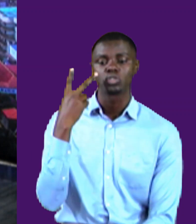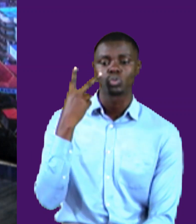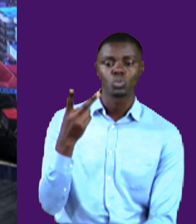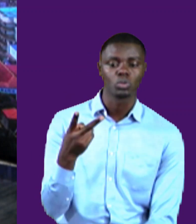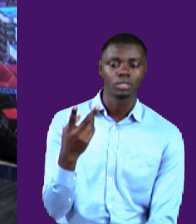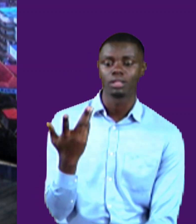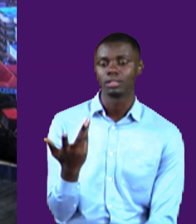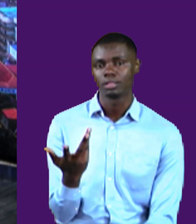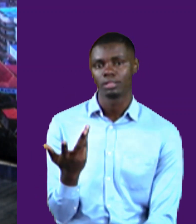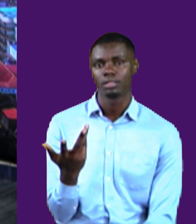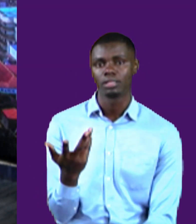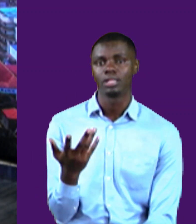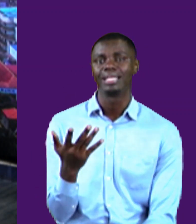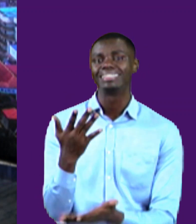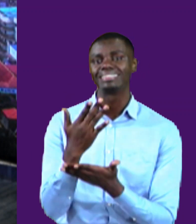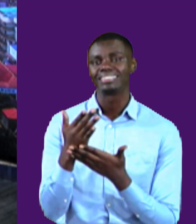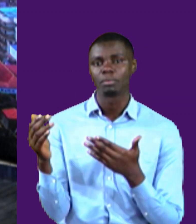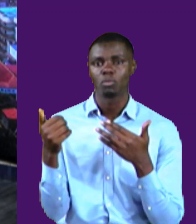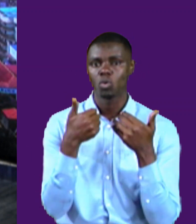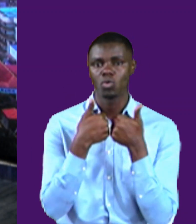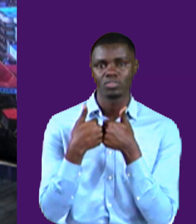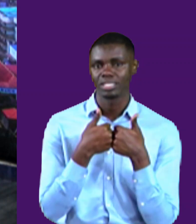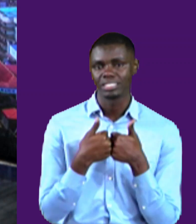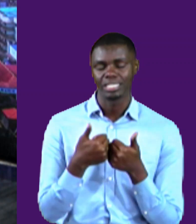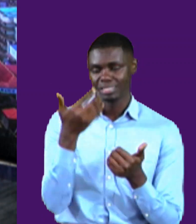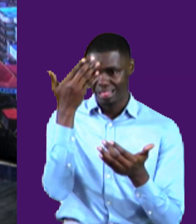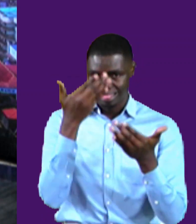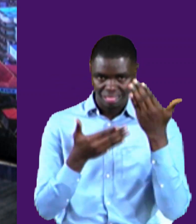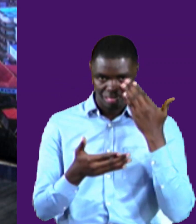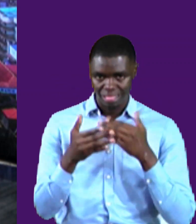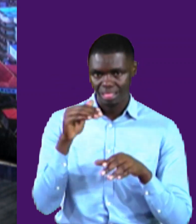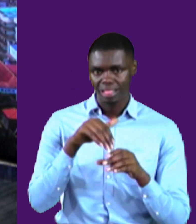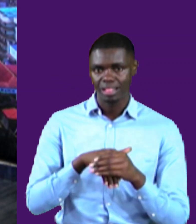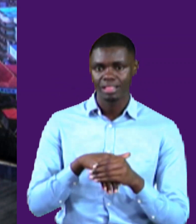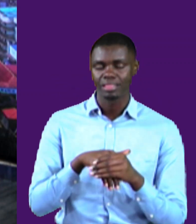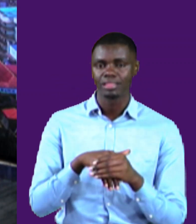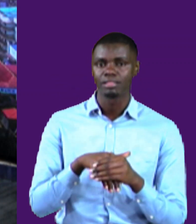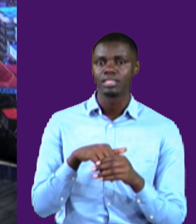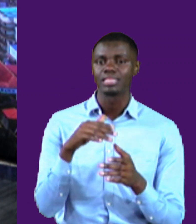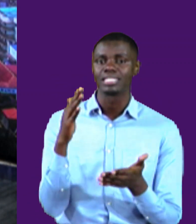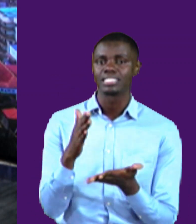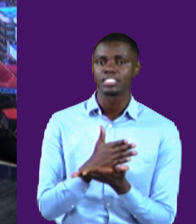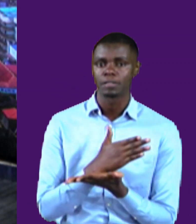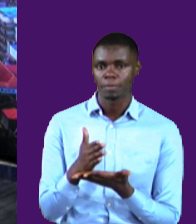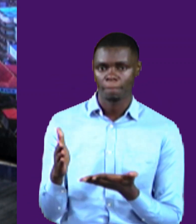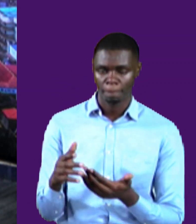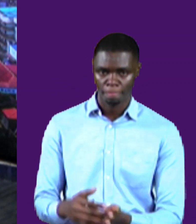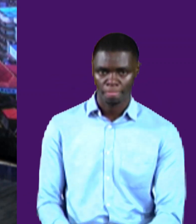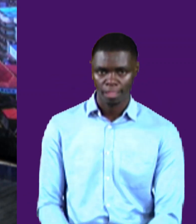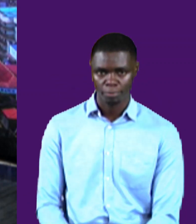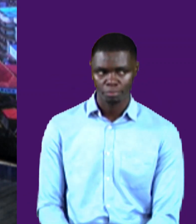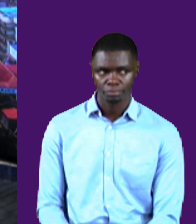at is some of the challenges faced in this sector.